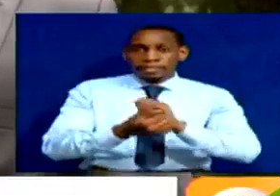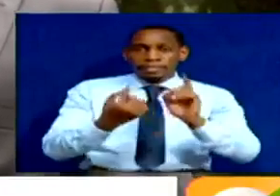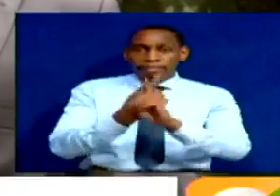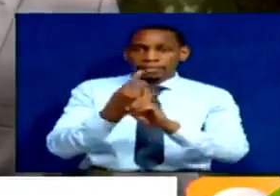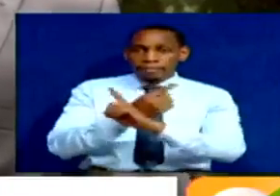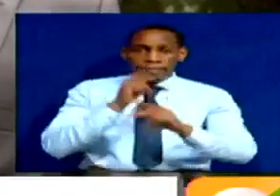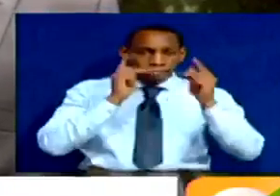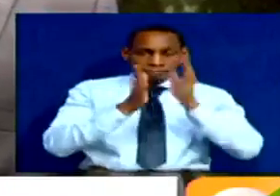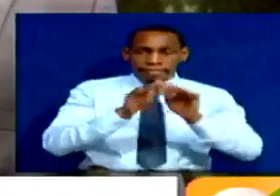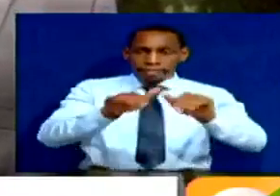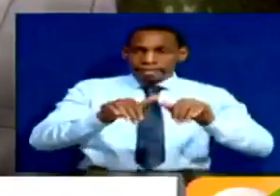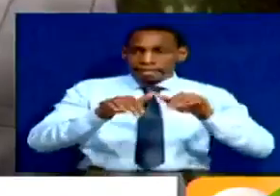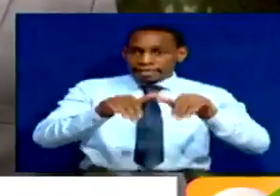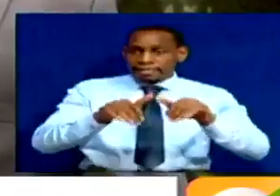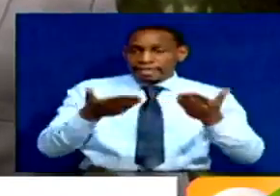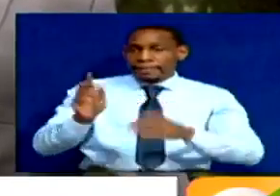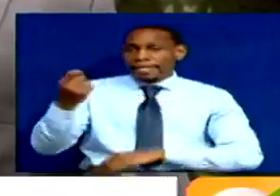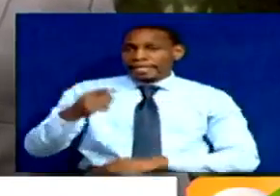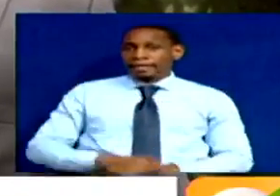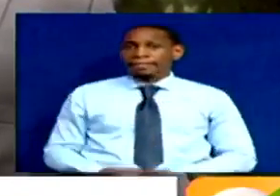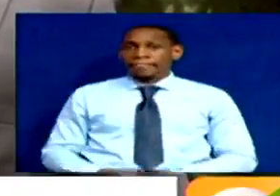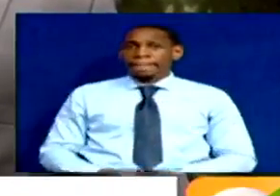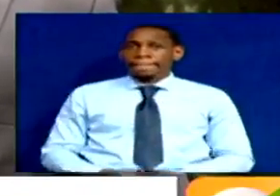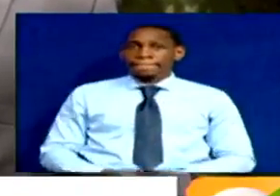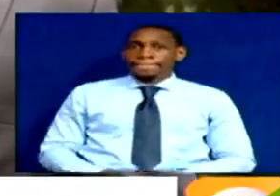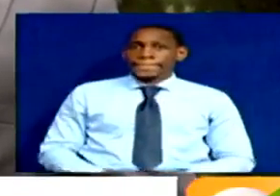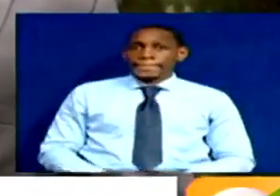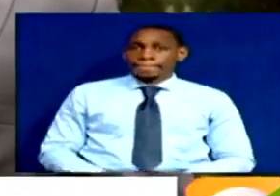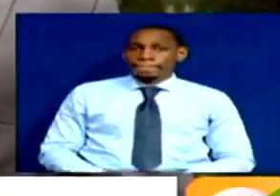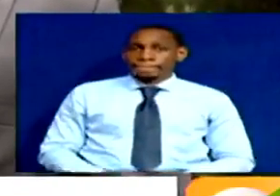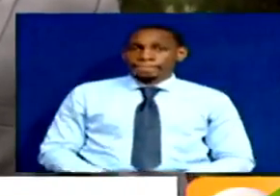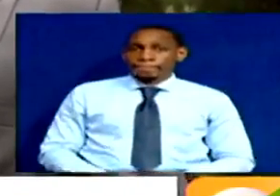aspect of agriculture in the country. Dennis Otieno, Citizen TV.